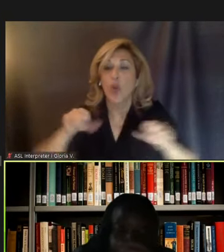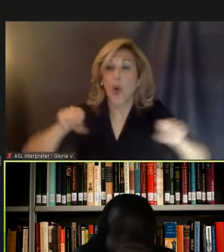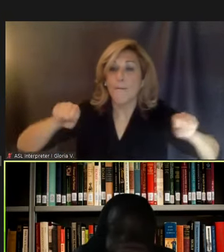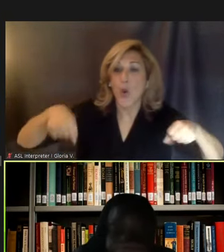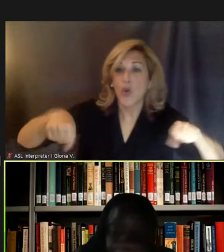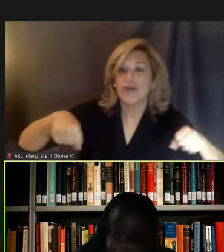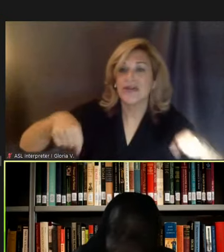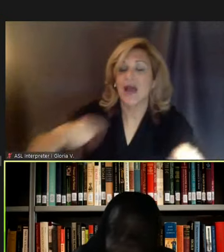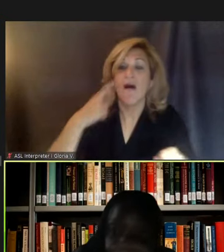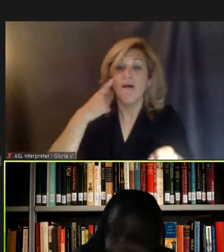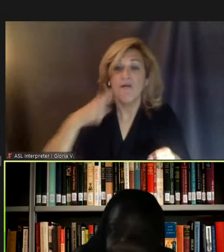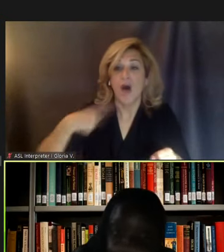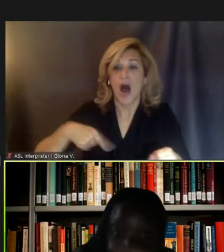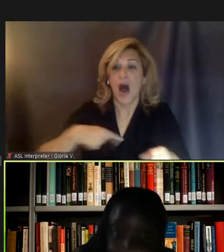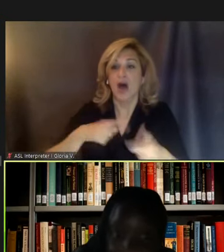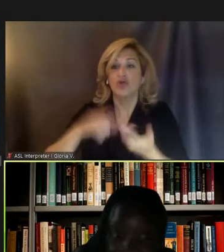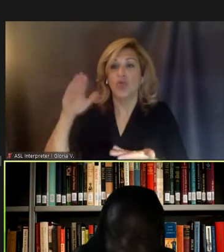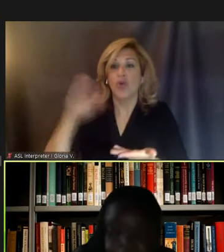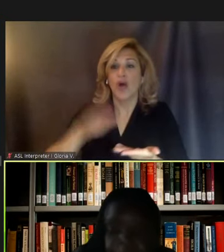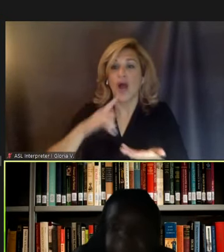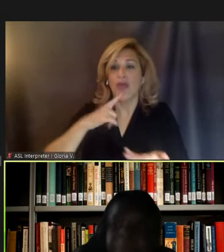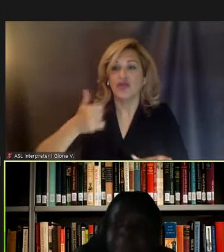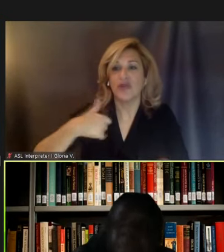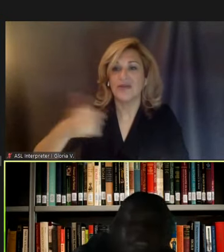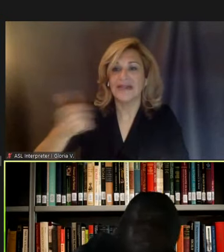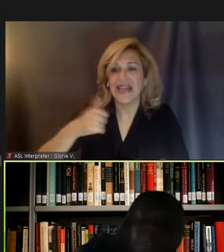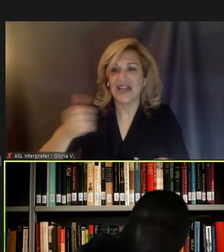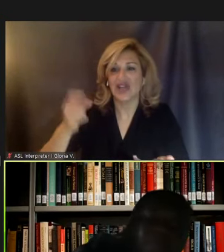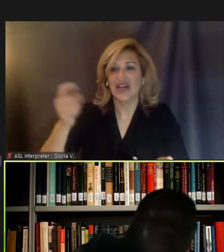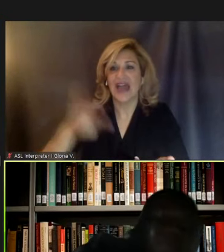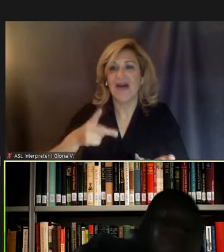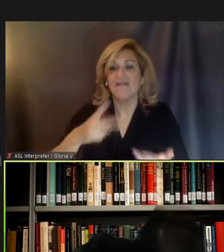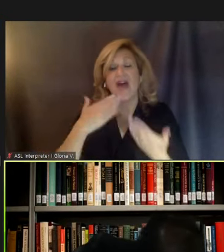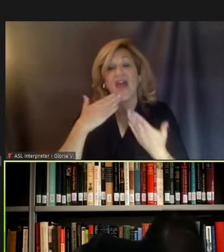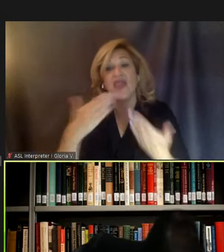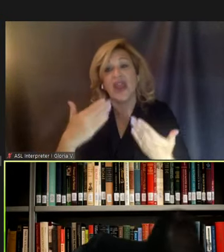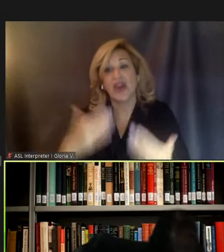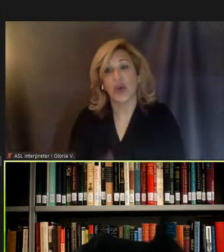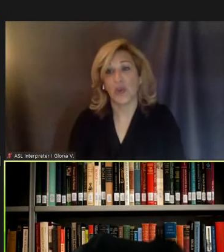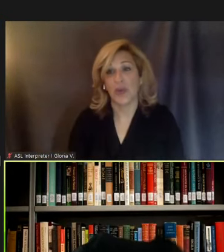in order for us to cut the transportation in half. Thank you.